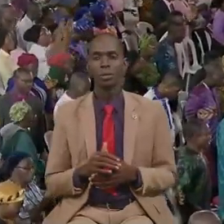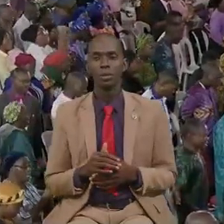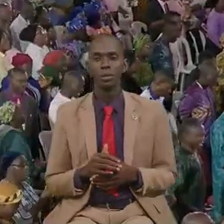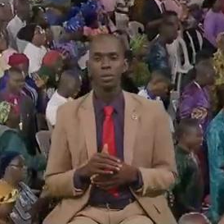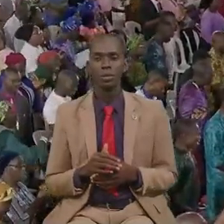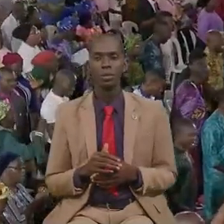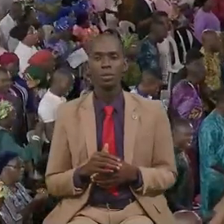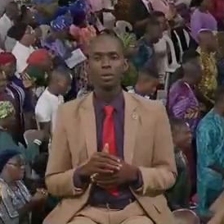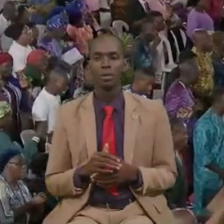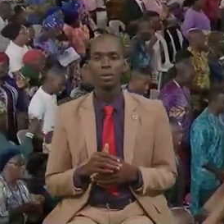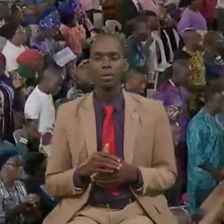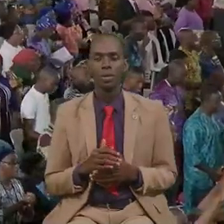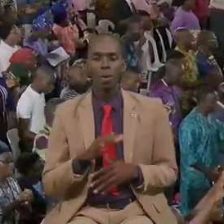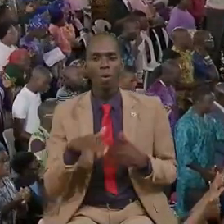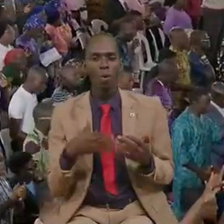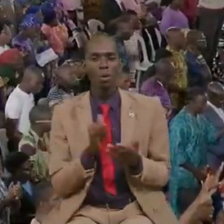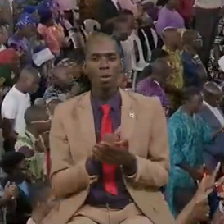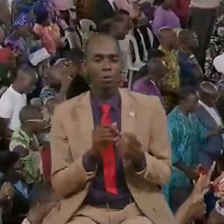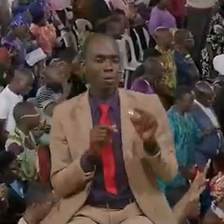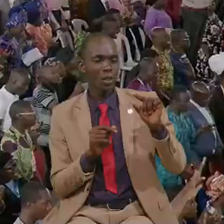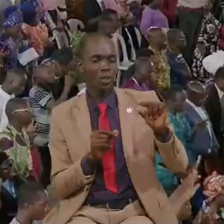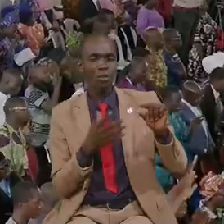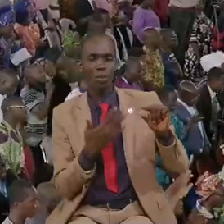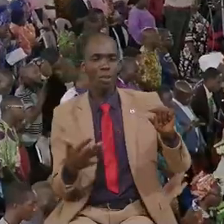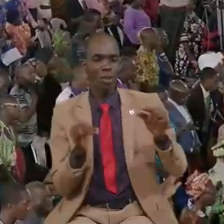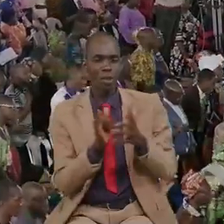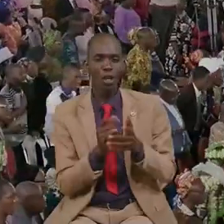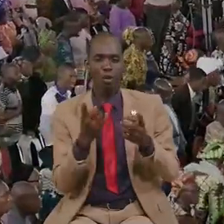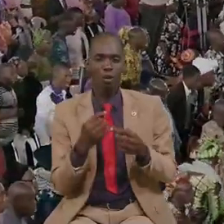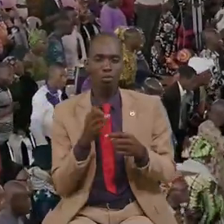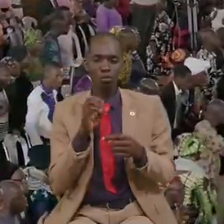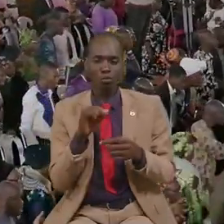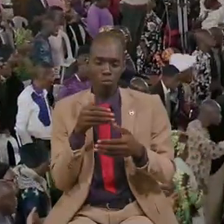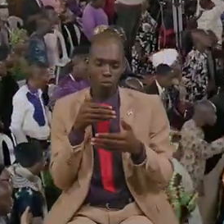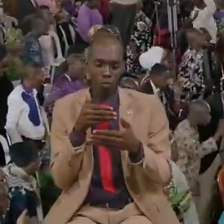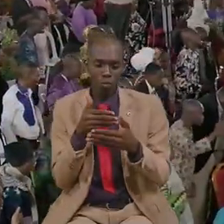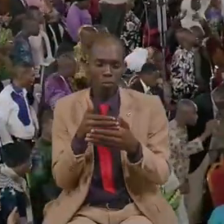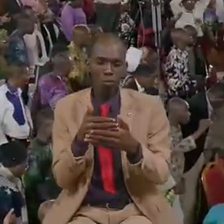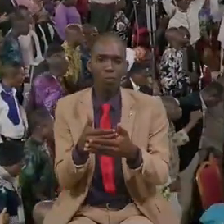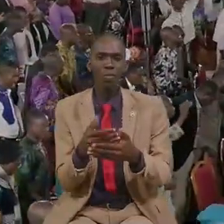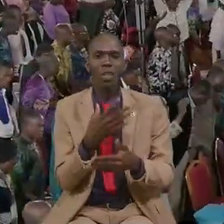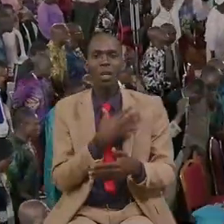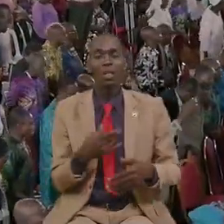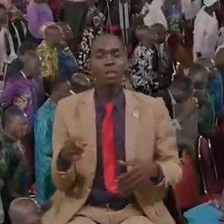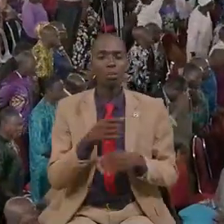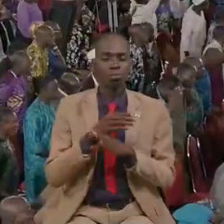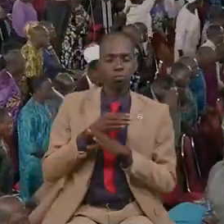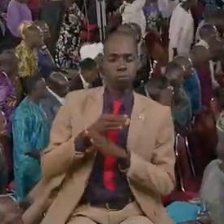Those little things that come so close that they block out the future.